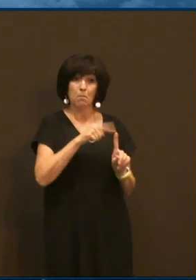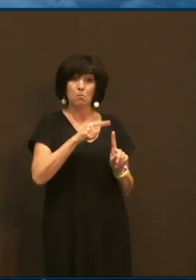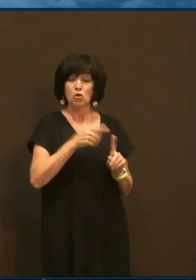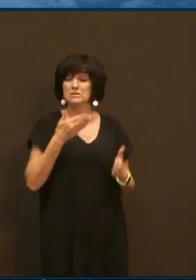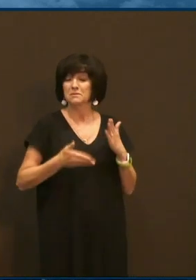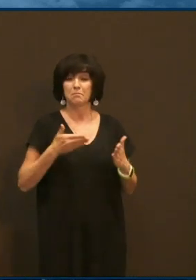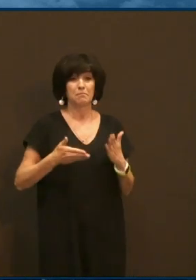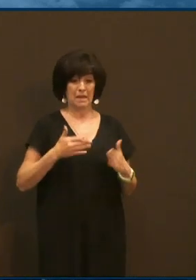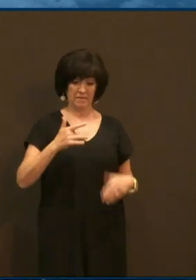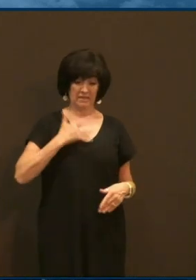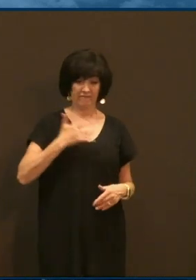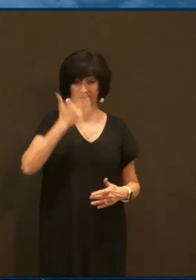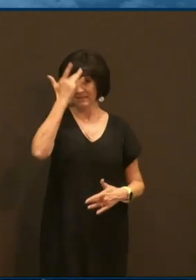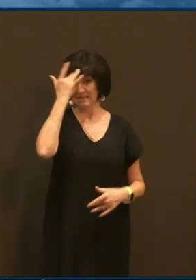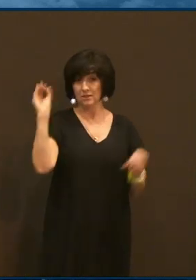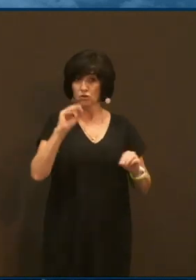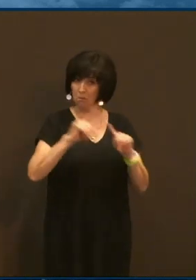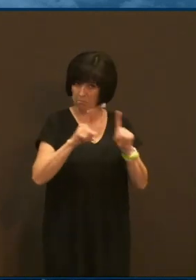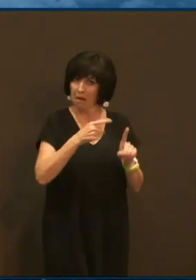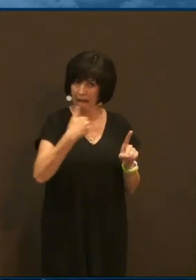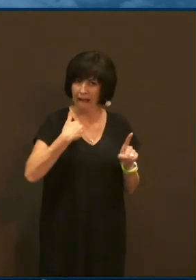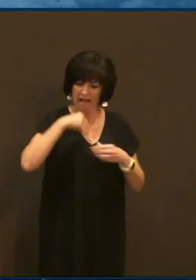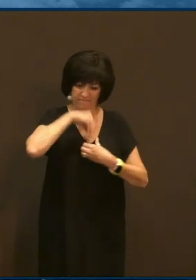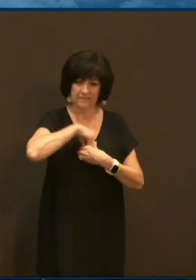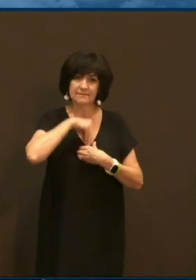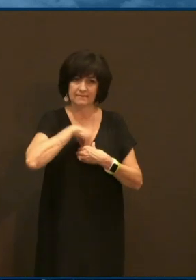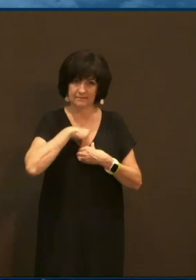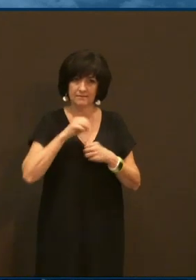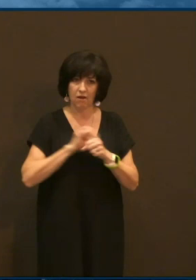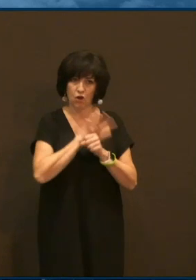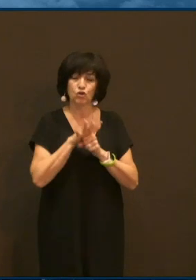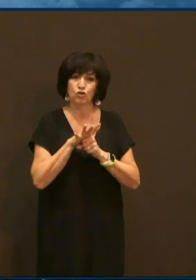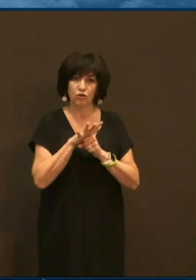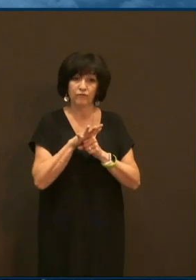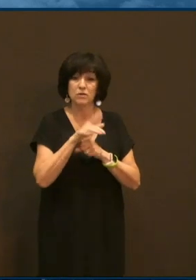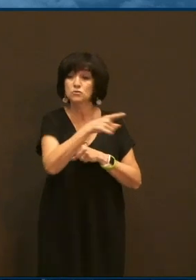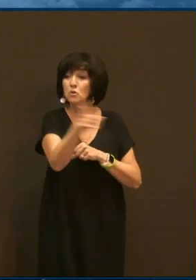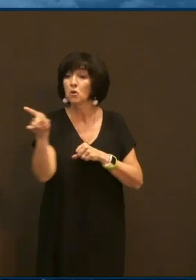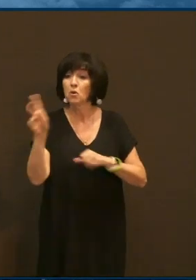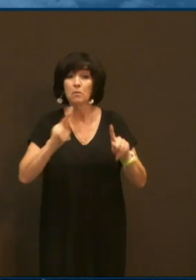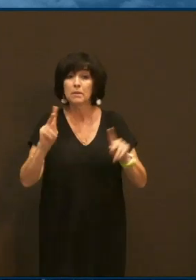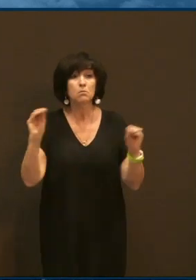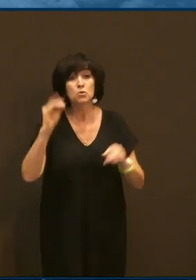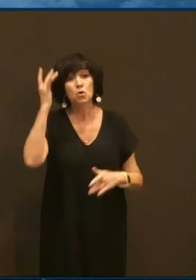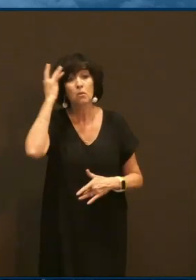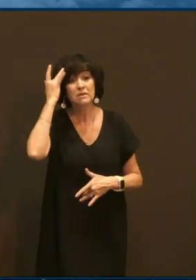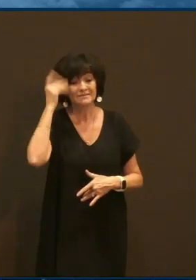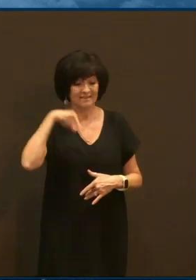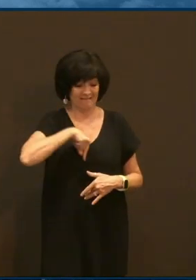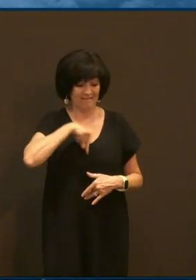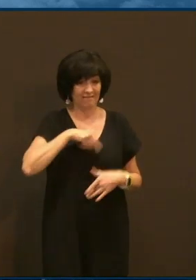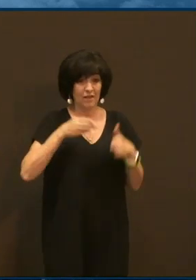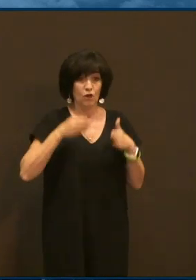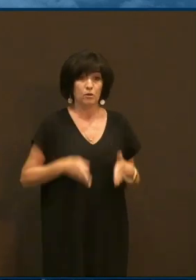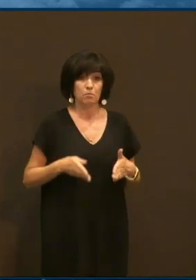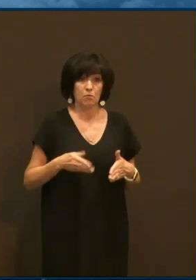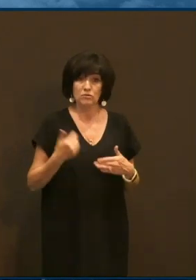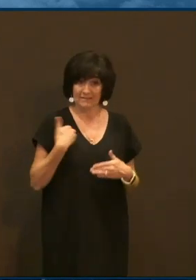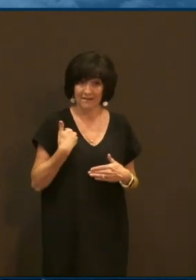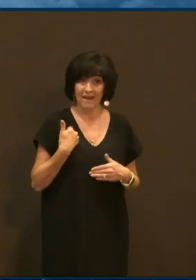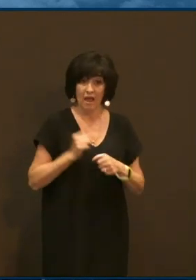virus. So nobody might feel sick among the large group, but somebody in there is